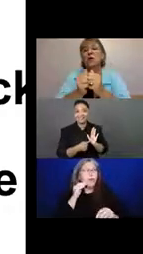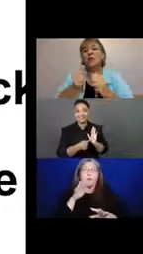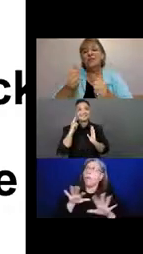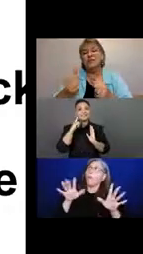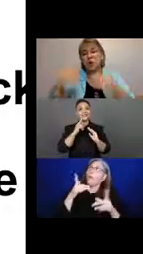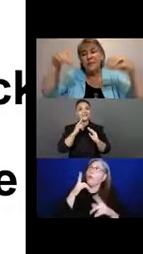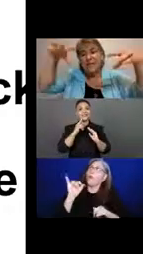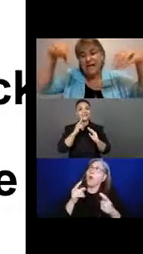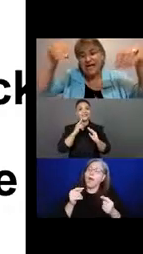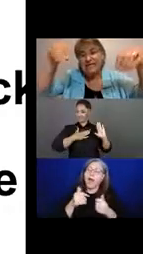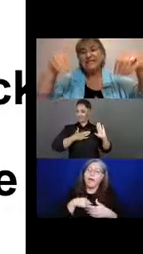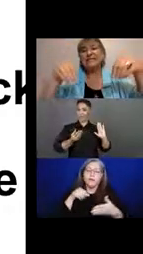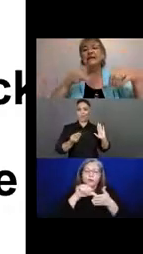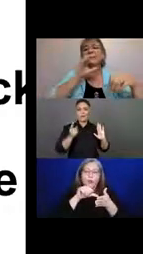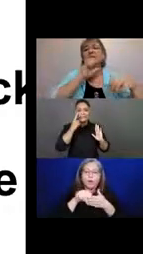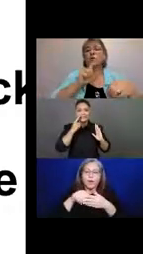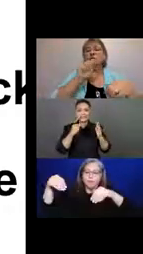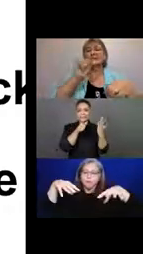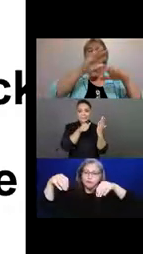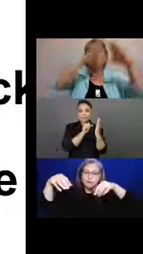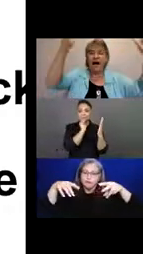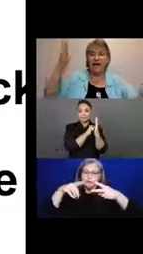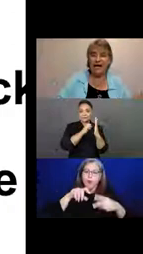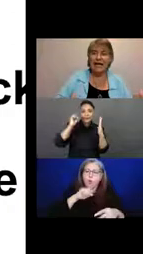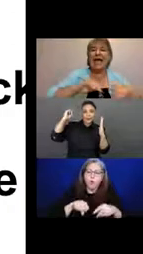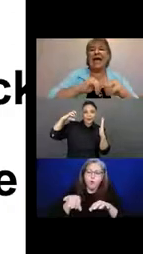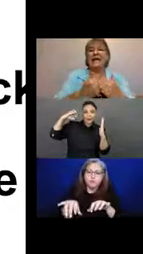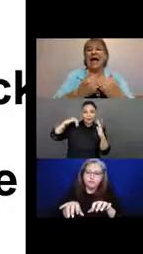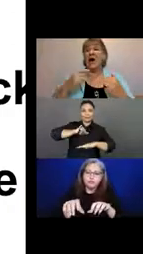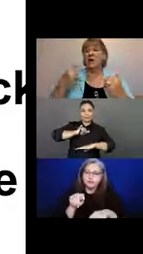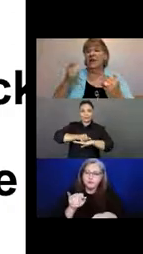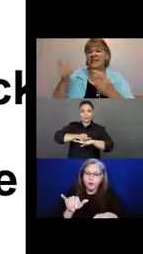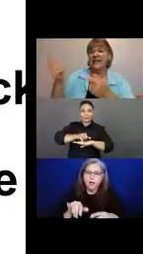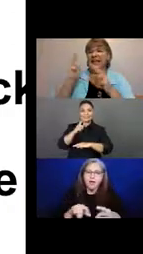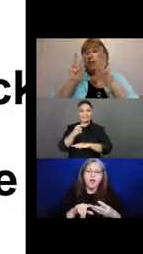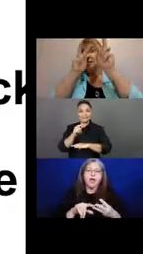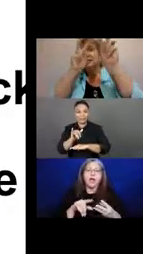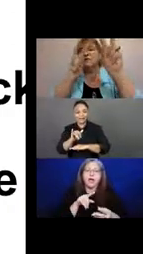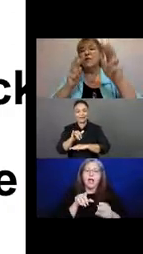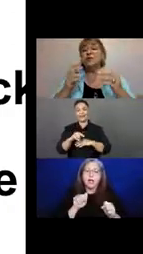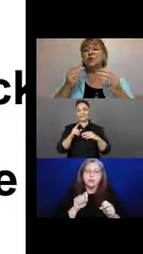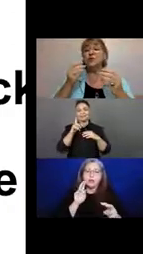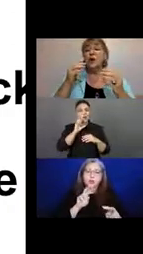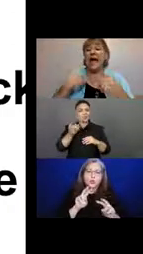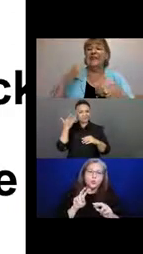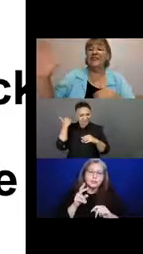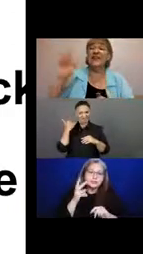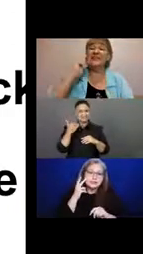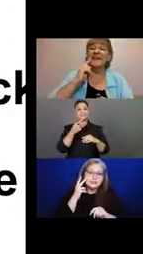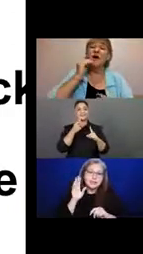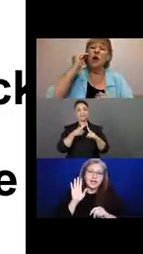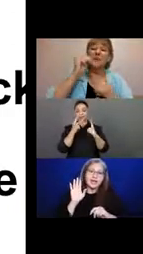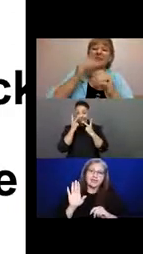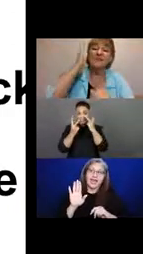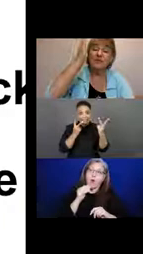like with the doorbell lights, the old TTY, and how they can look forward to having their